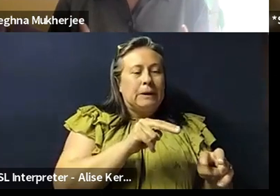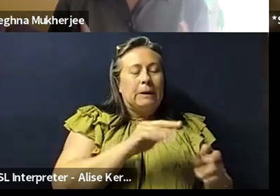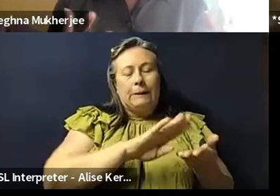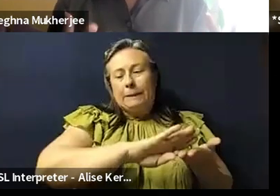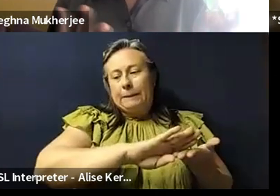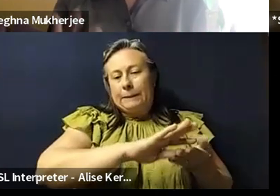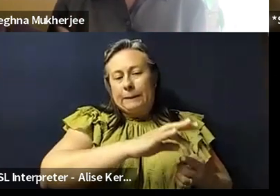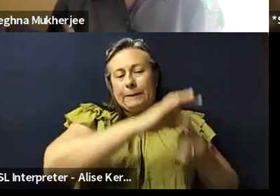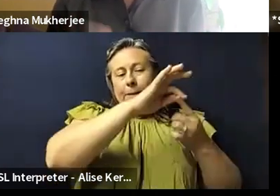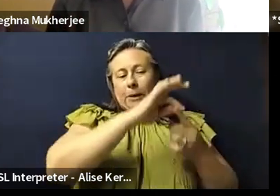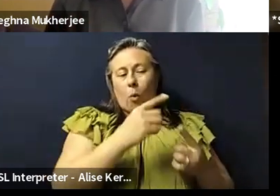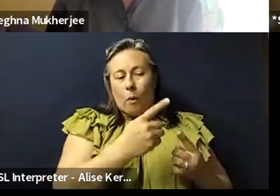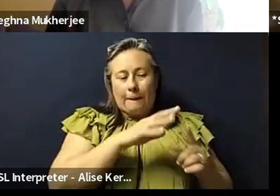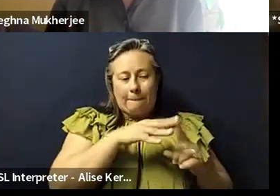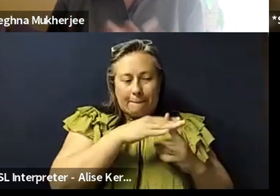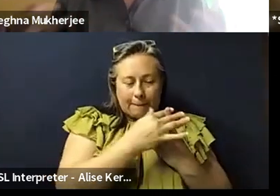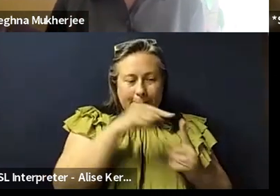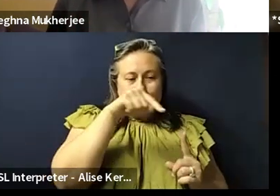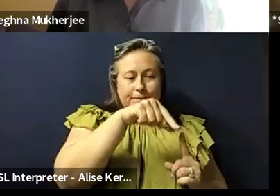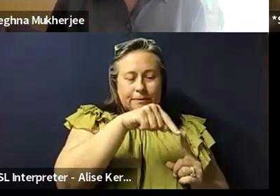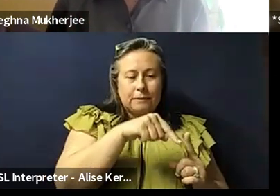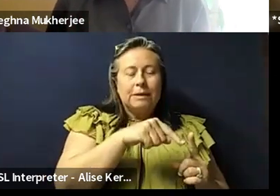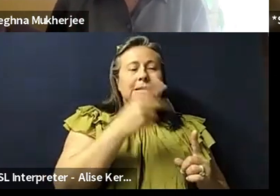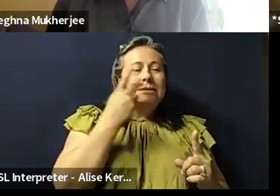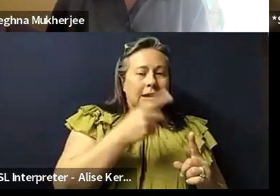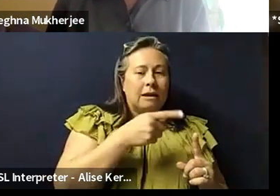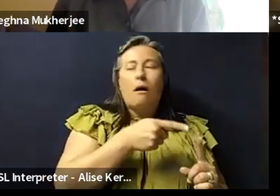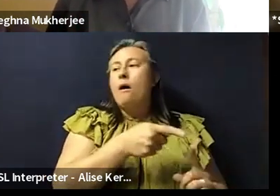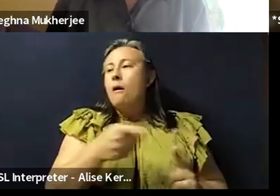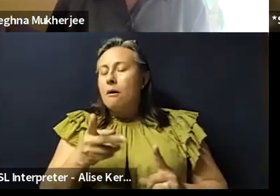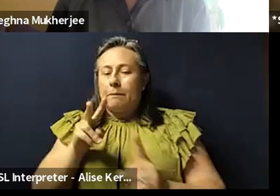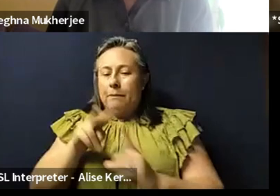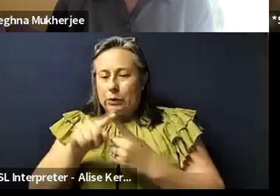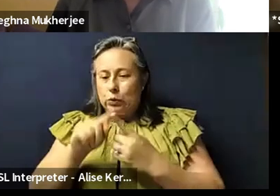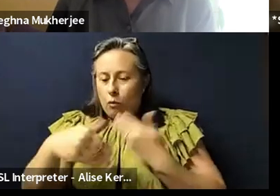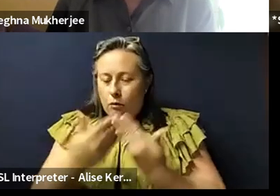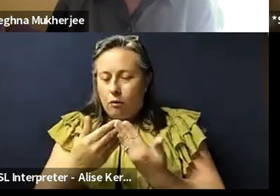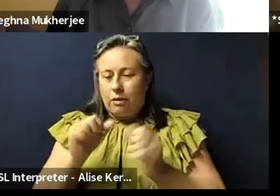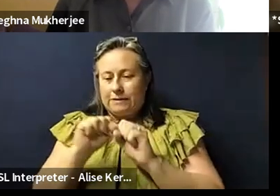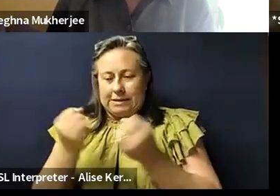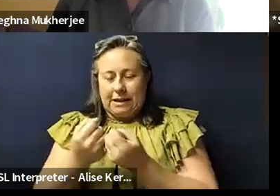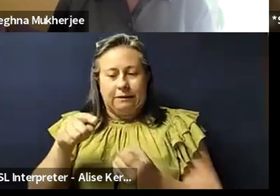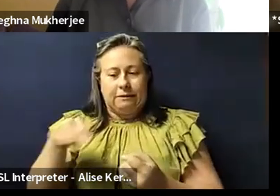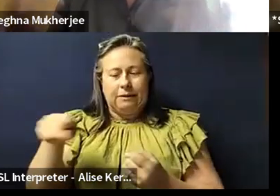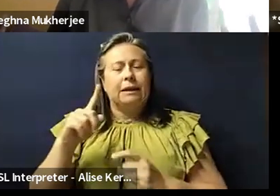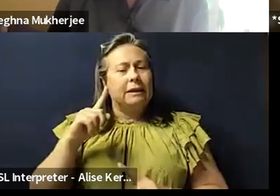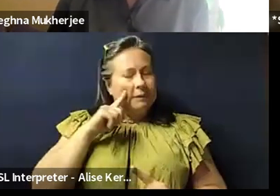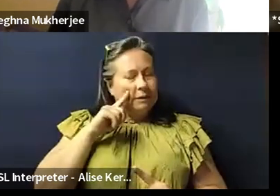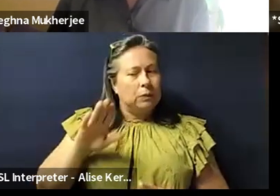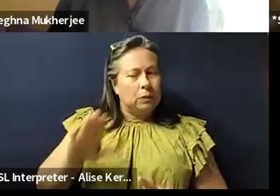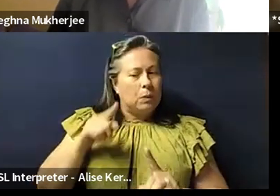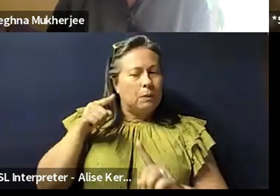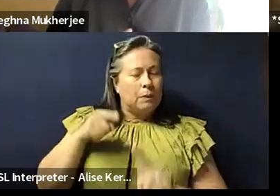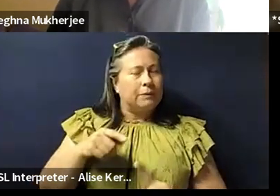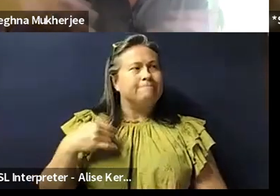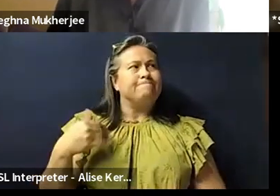exclusive to one population, to seeing them as a society-wide benefit. Rebecca, I think your point about, right,